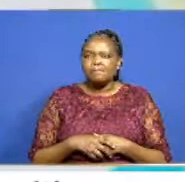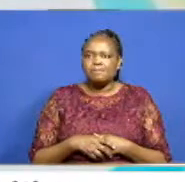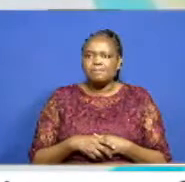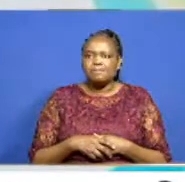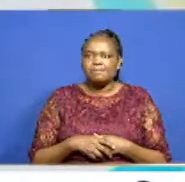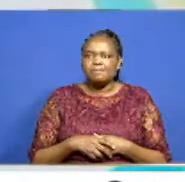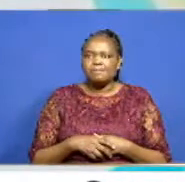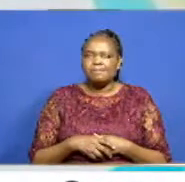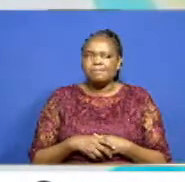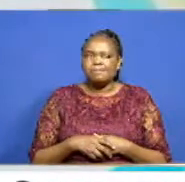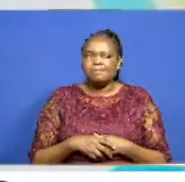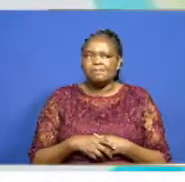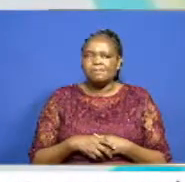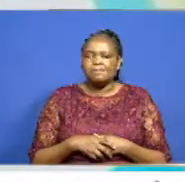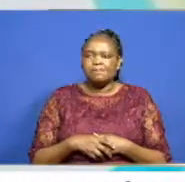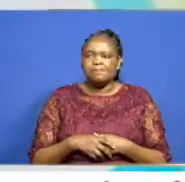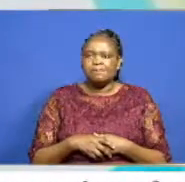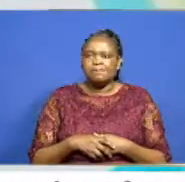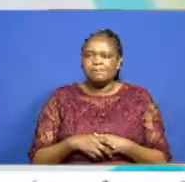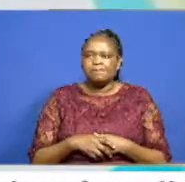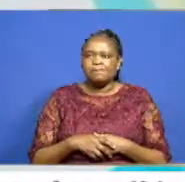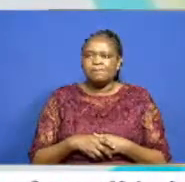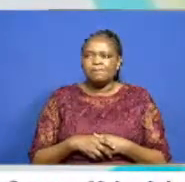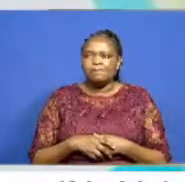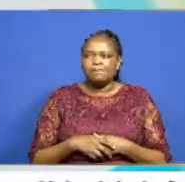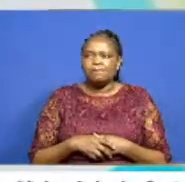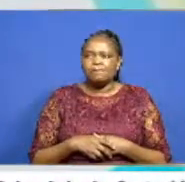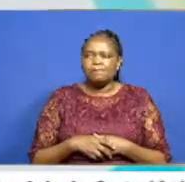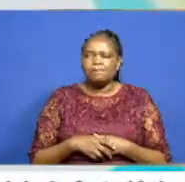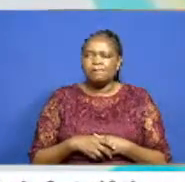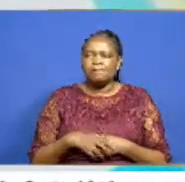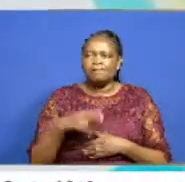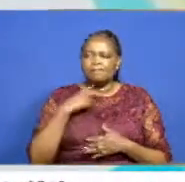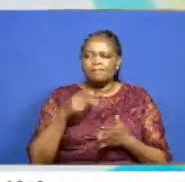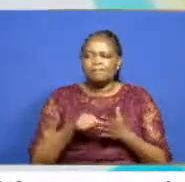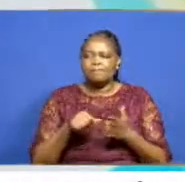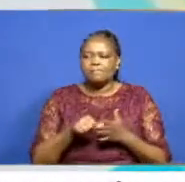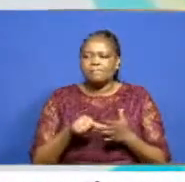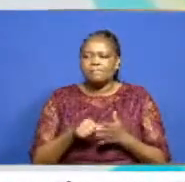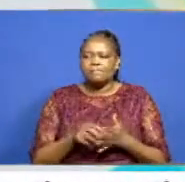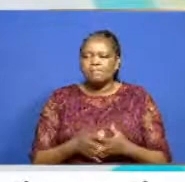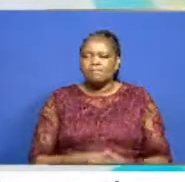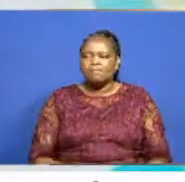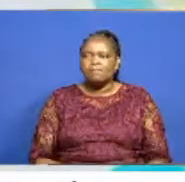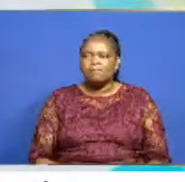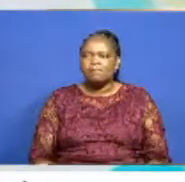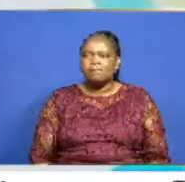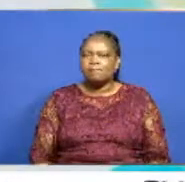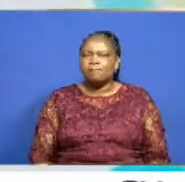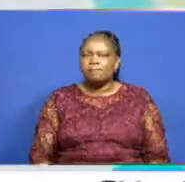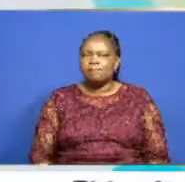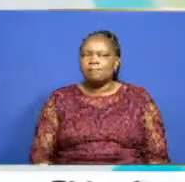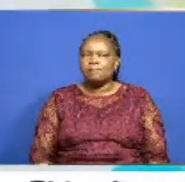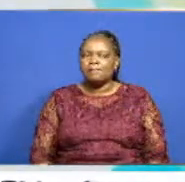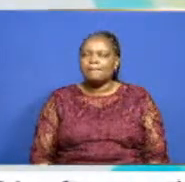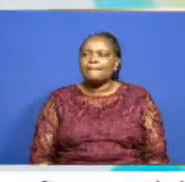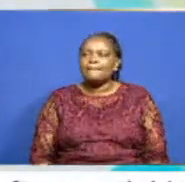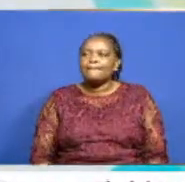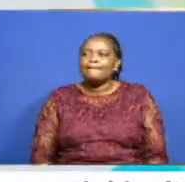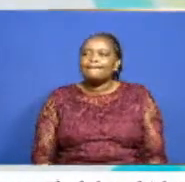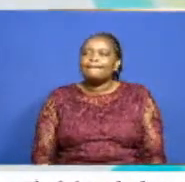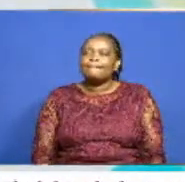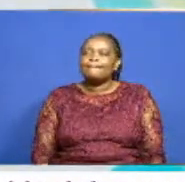going to behave when the schools reopen? And after the schools reopen, how are they going to